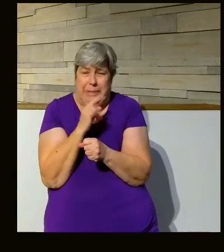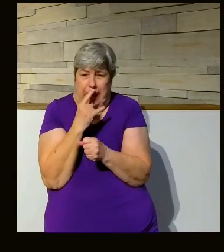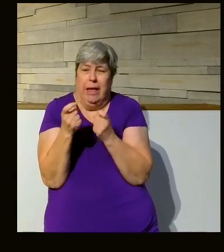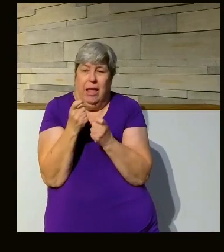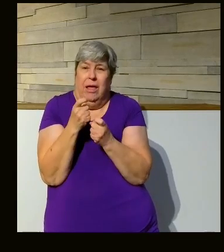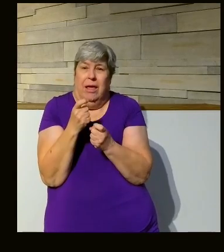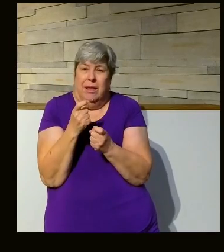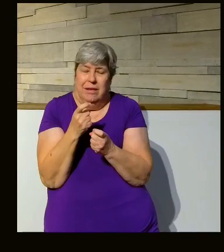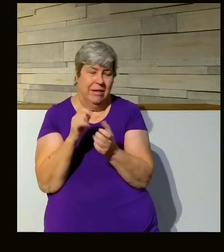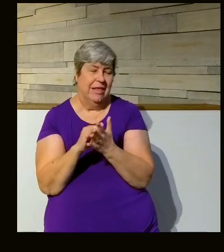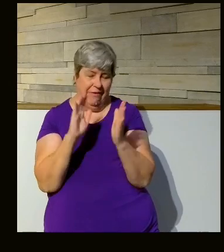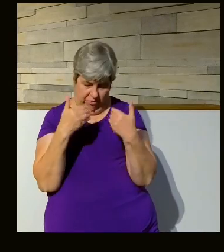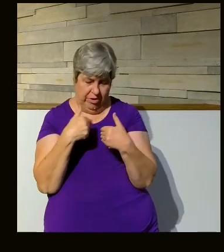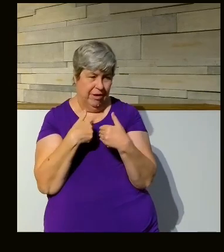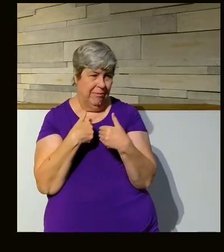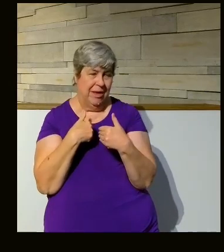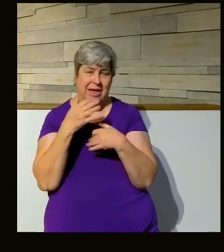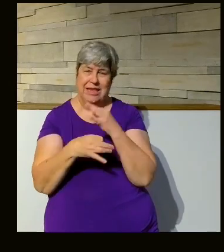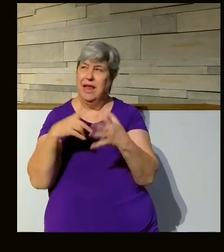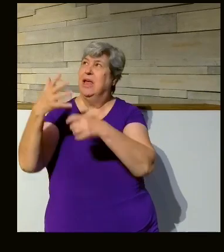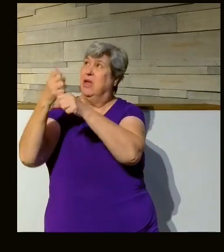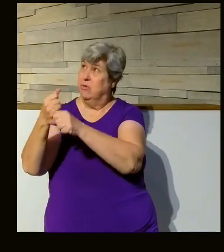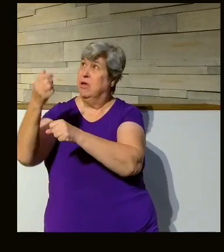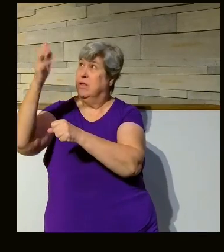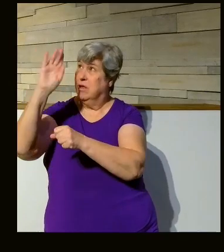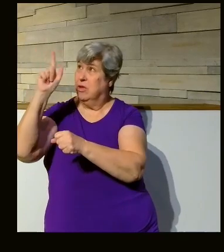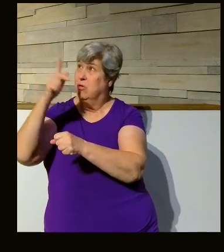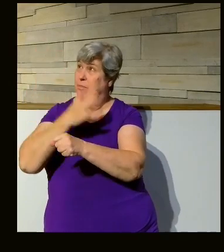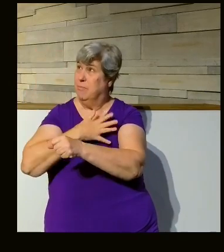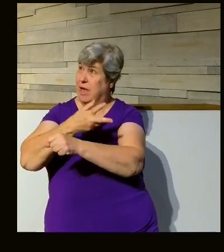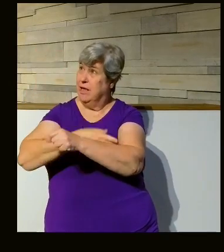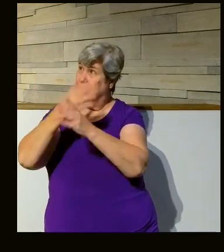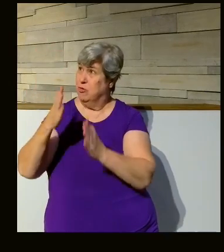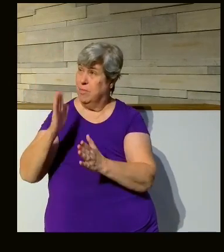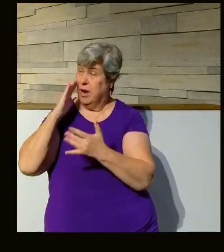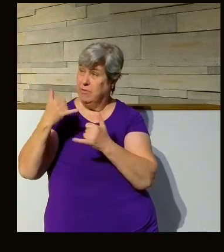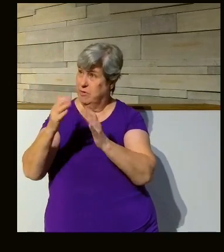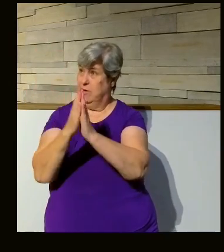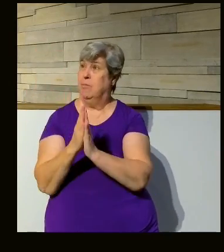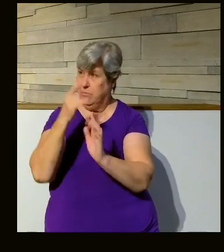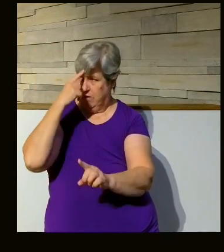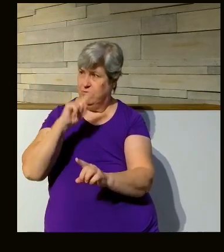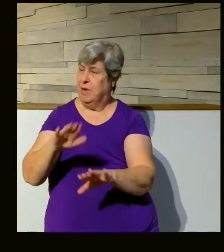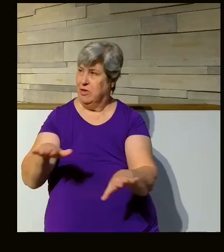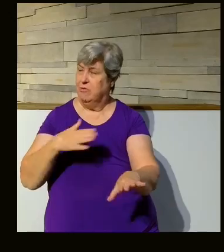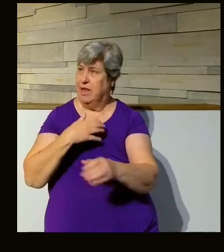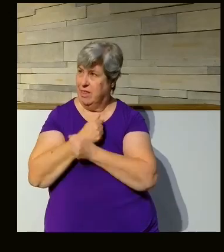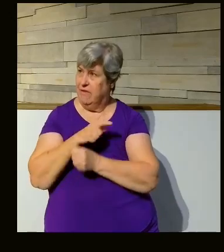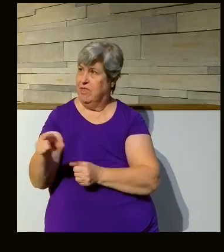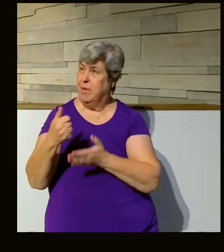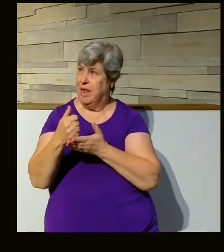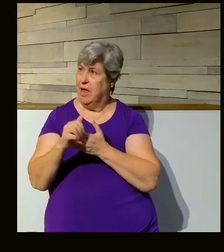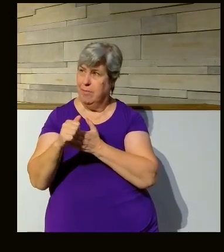us. I've got to trust God that you're the shepherd to lead my life. And I'm still going to pray for my kids and love my kids and try to